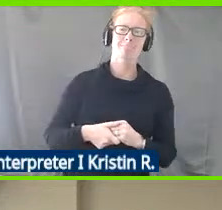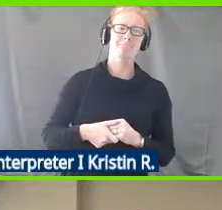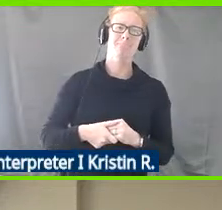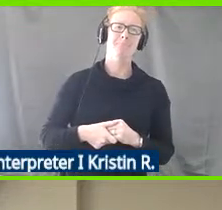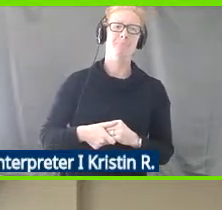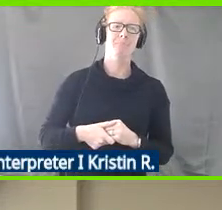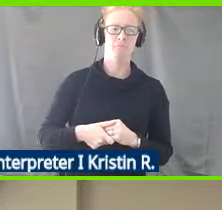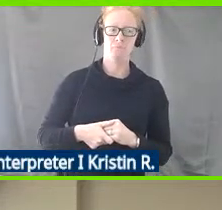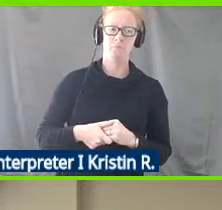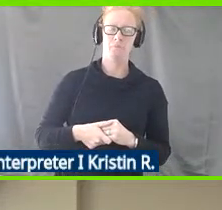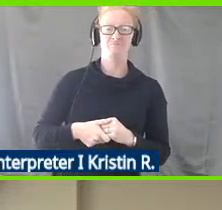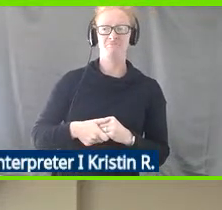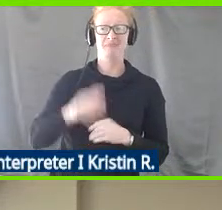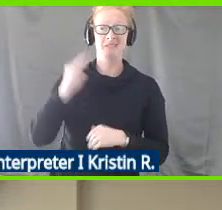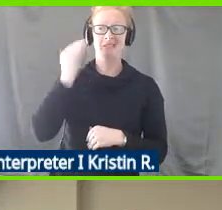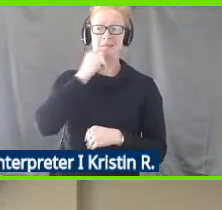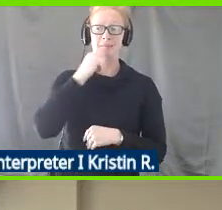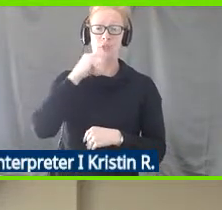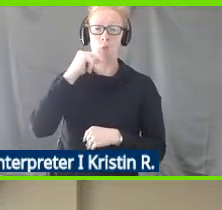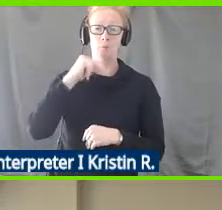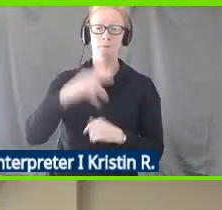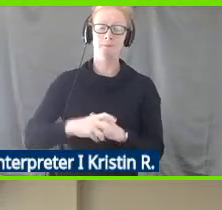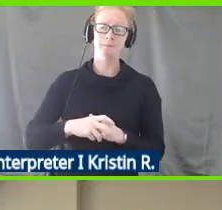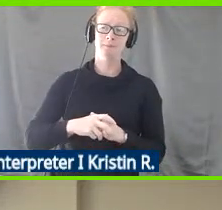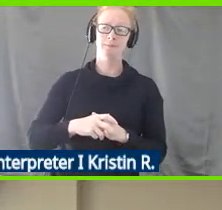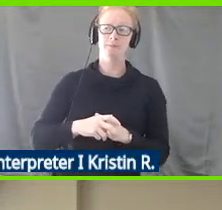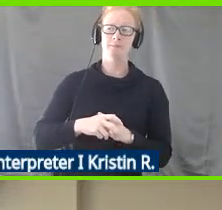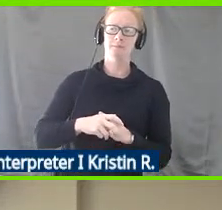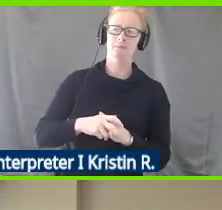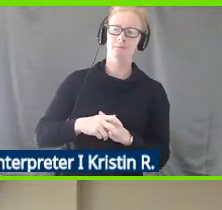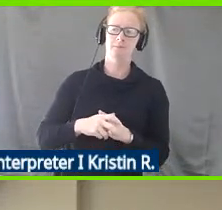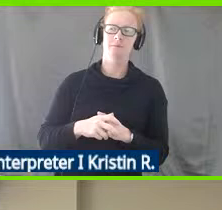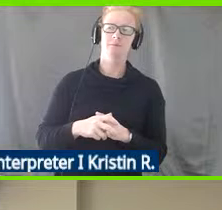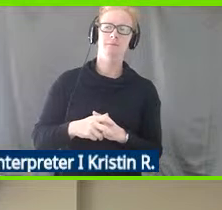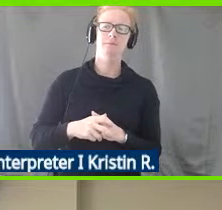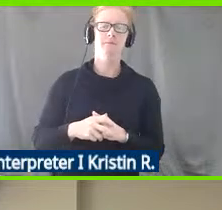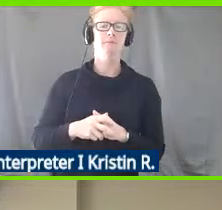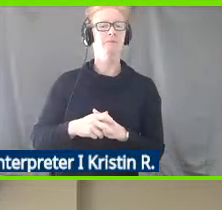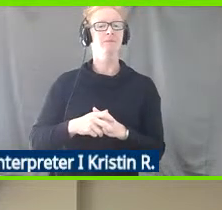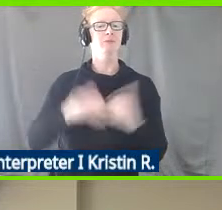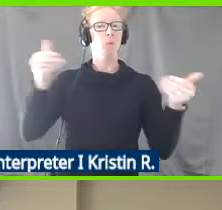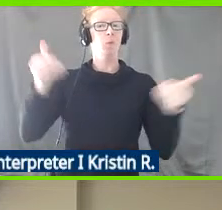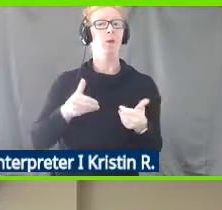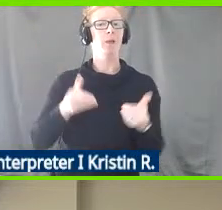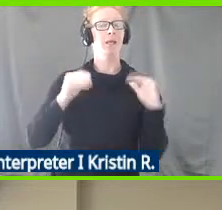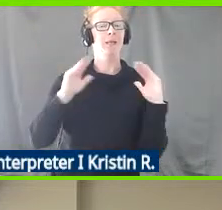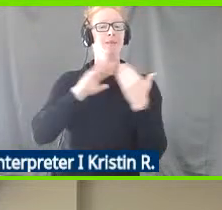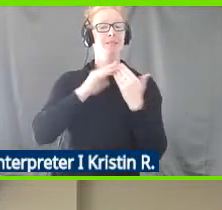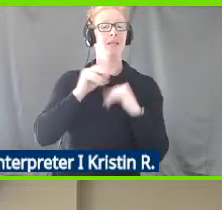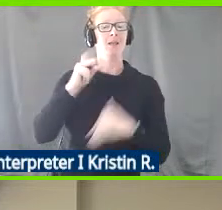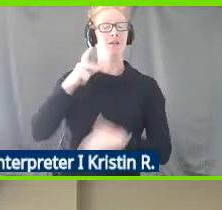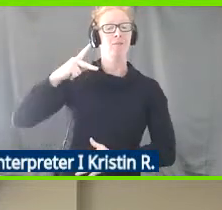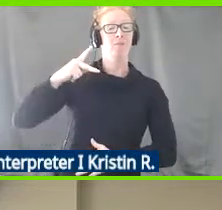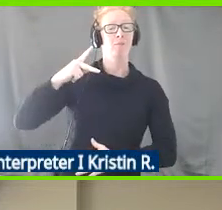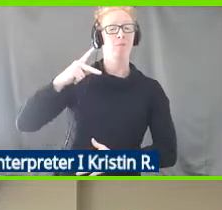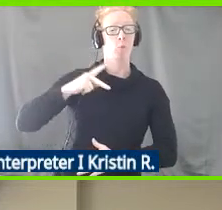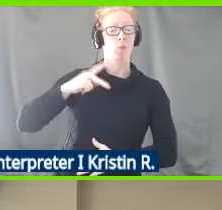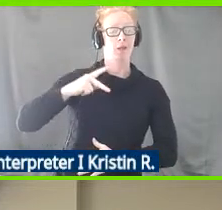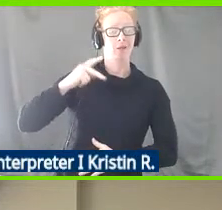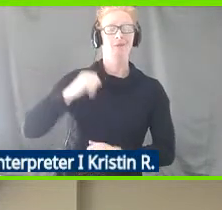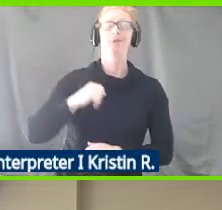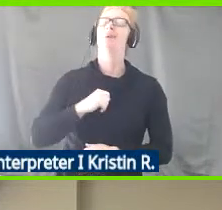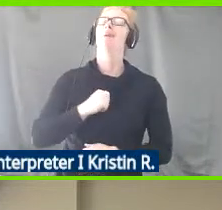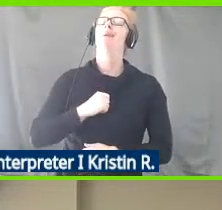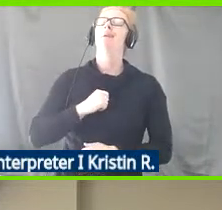Doesn't look like it. So again, welcome to City of Portland Councilor Clark, and also Washington